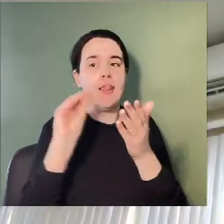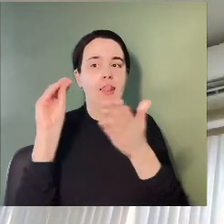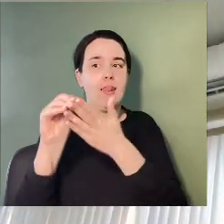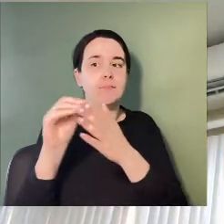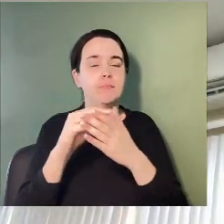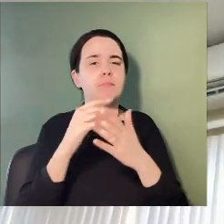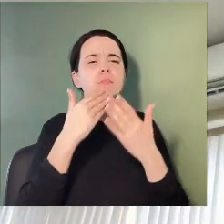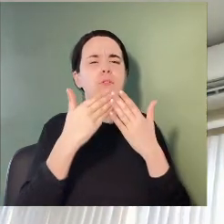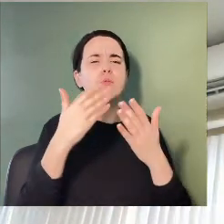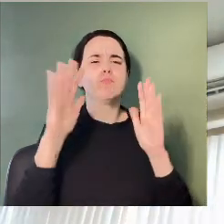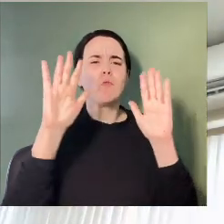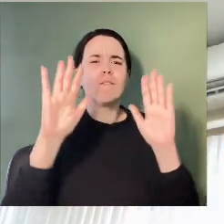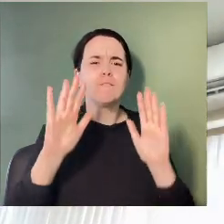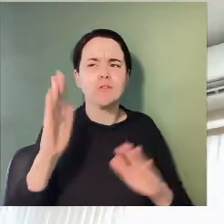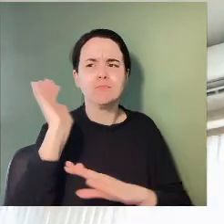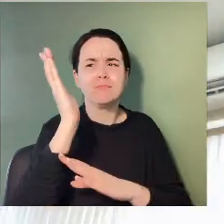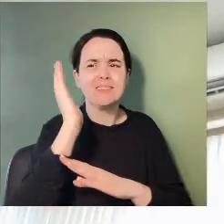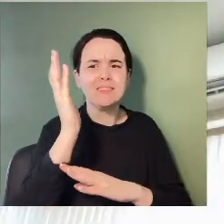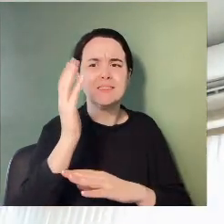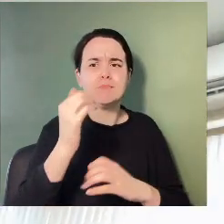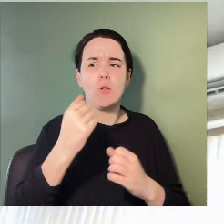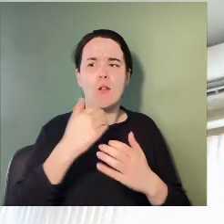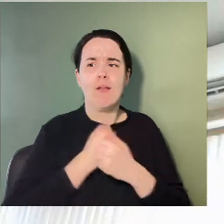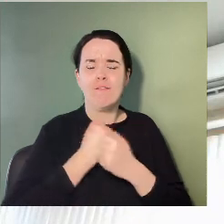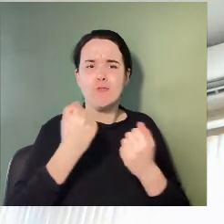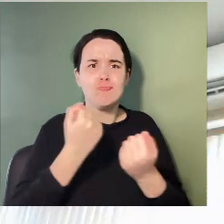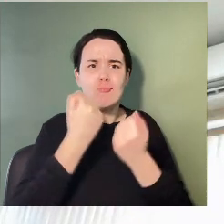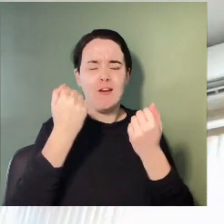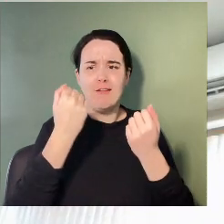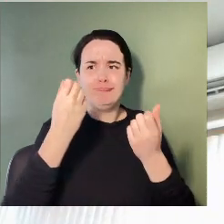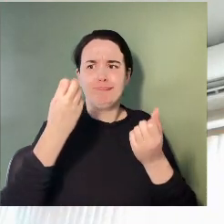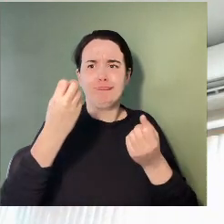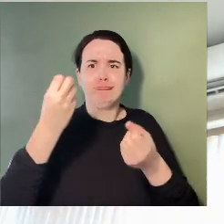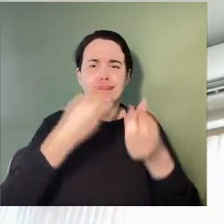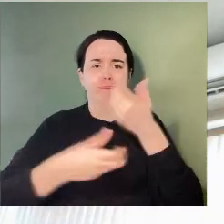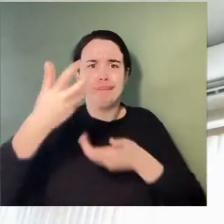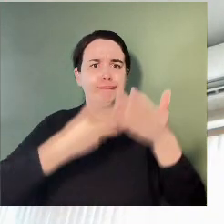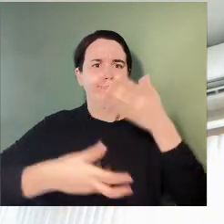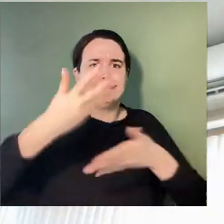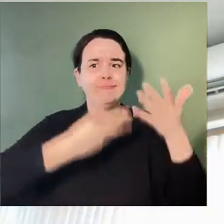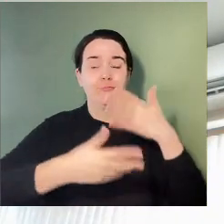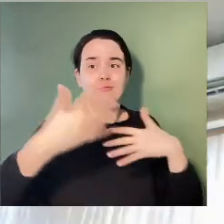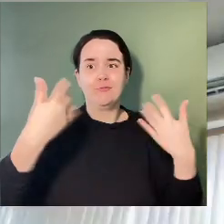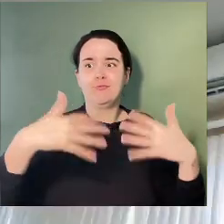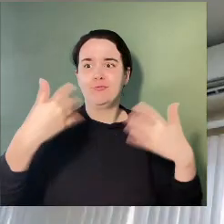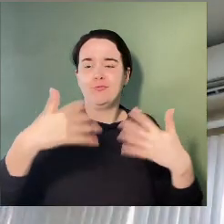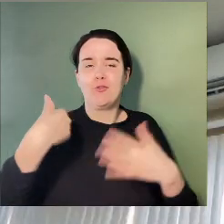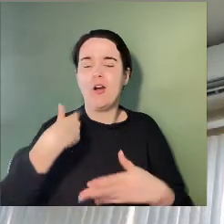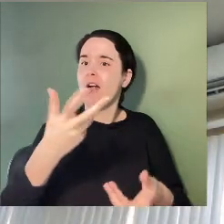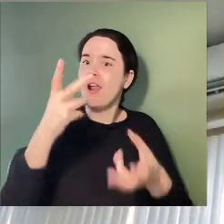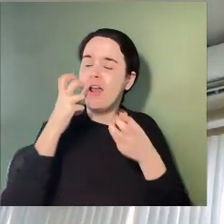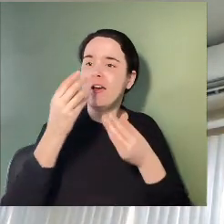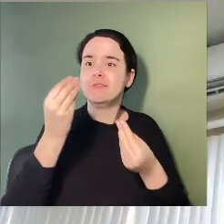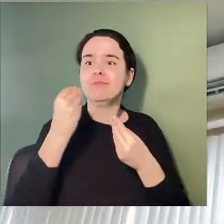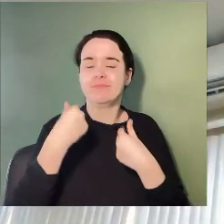strong panel as today was. Thank you to our